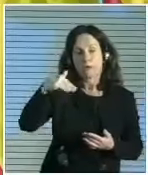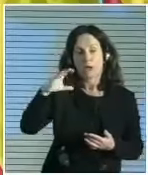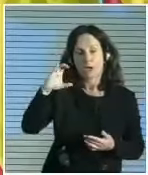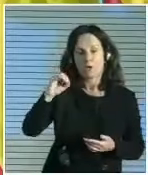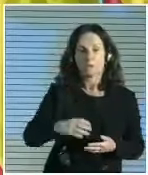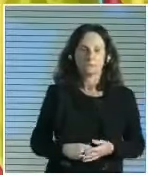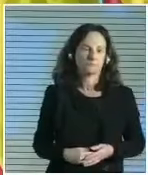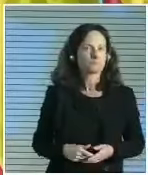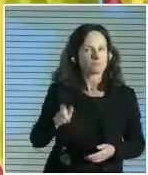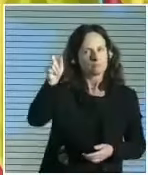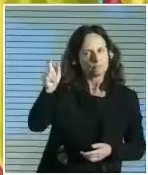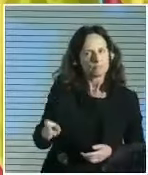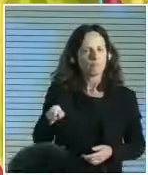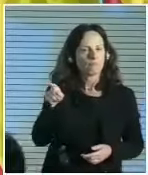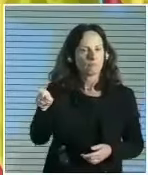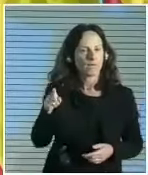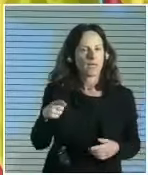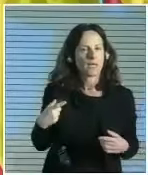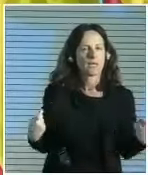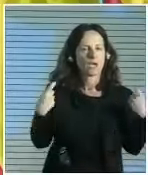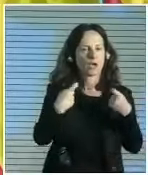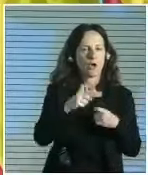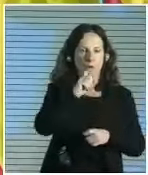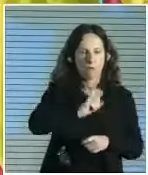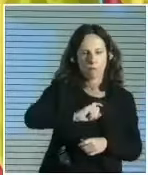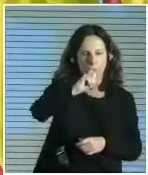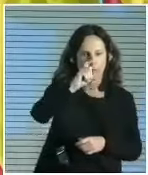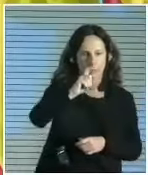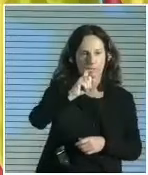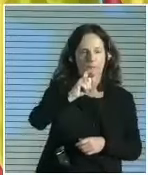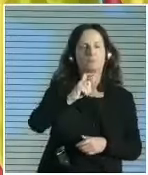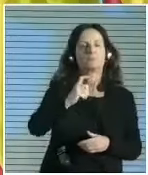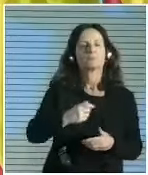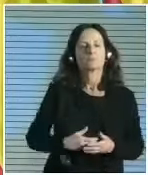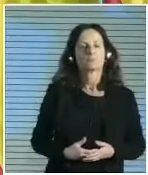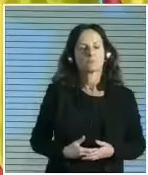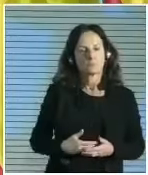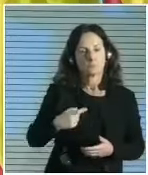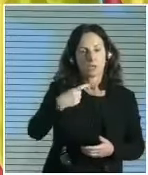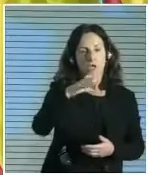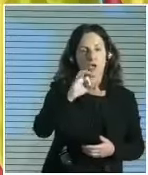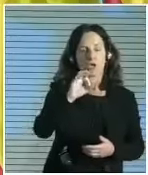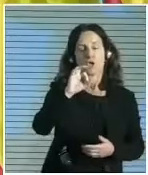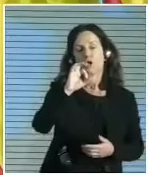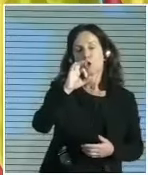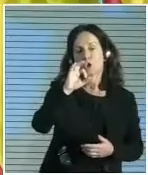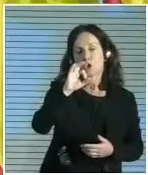globaldit. He's an economist specializing in planning, product design, and